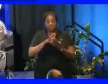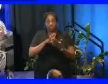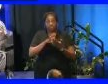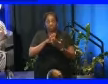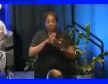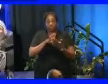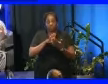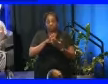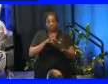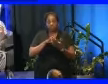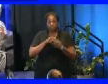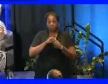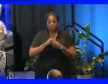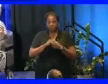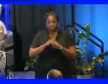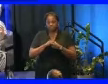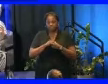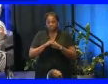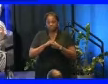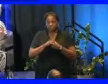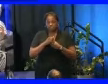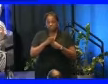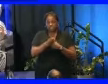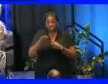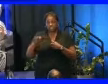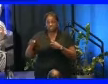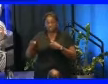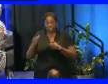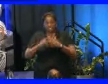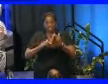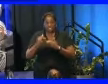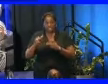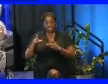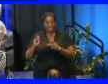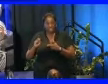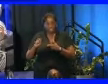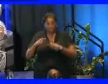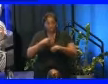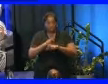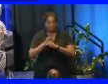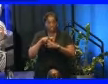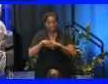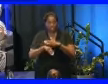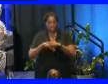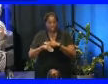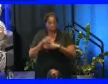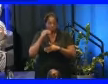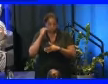ending up in facility care is by production of accessible